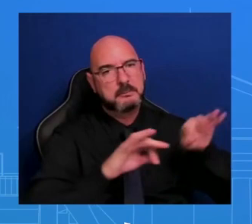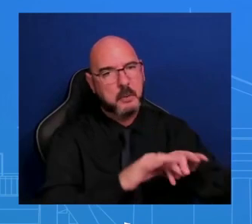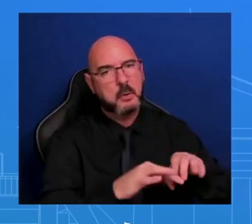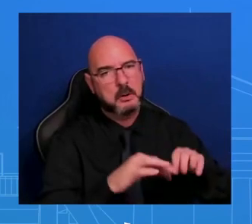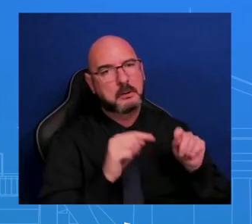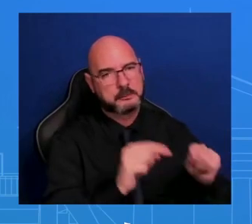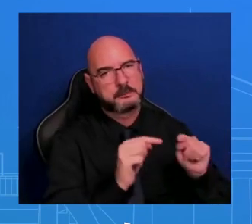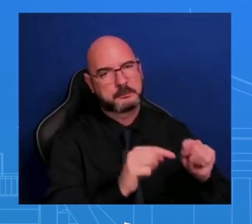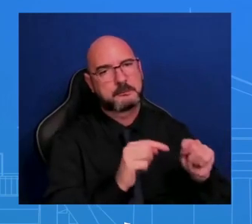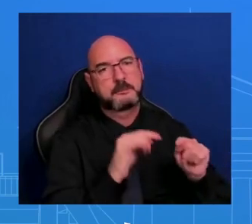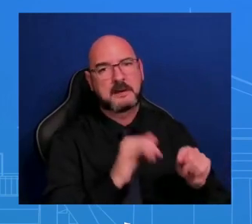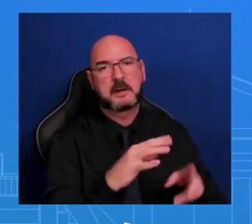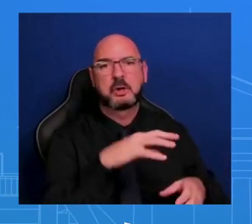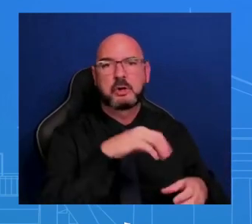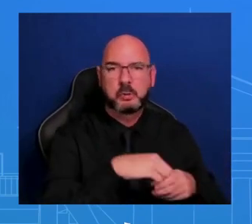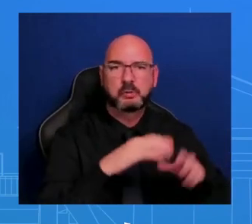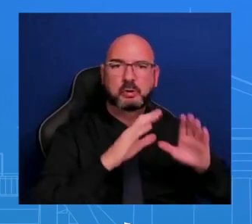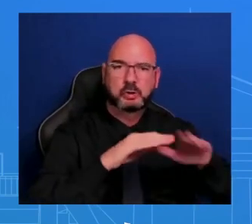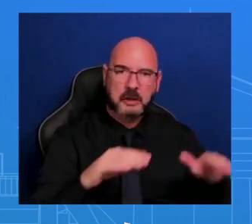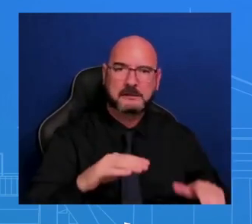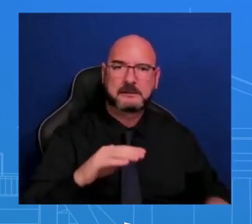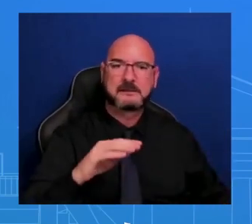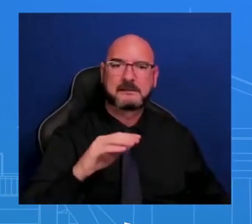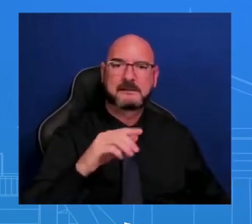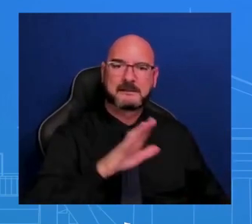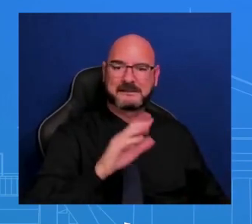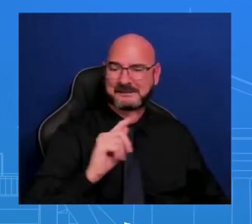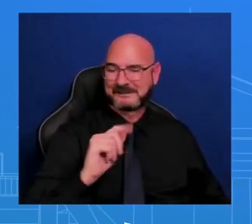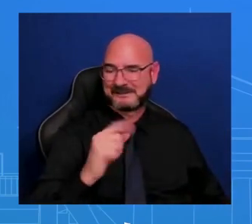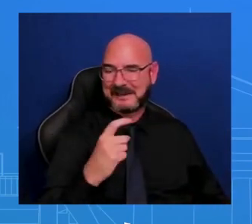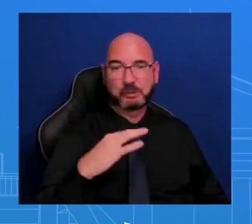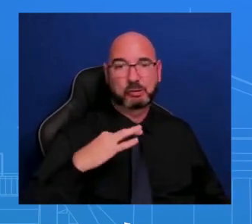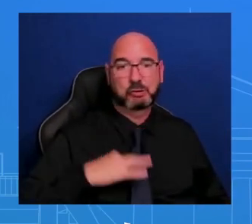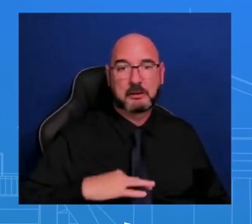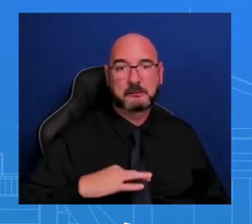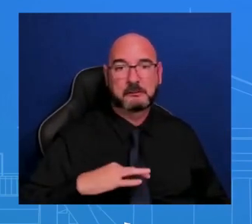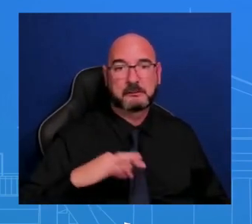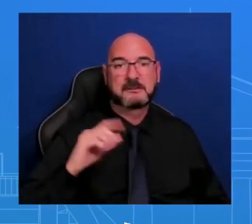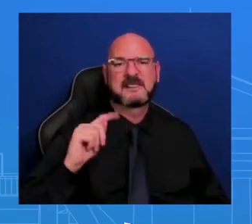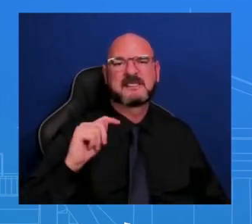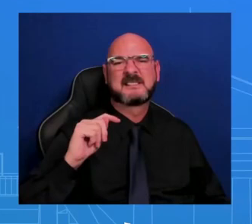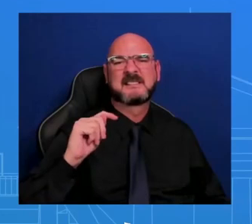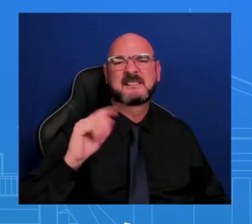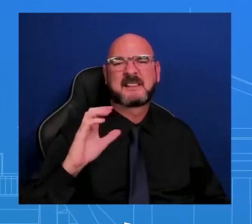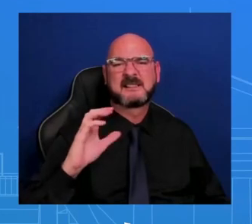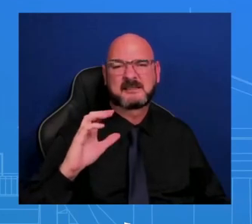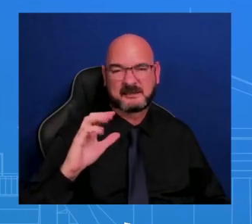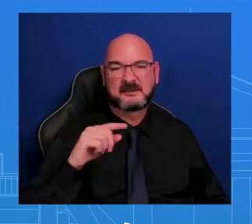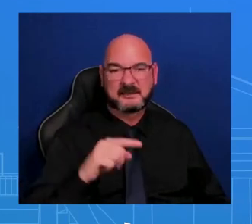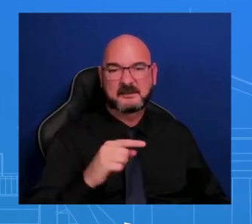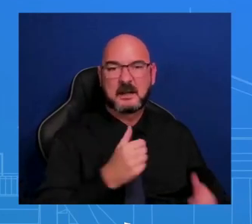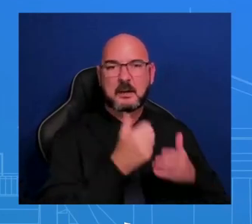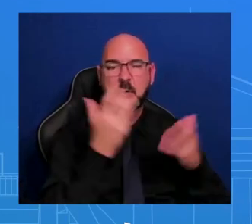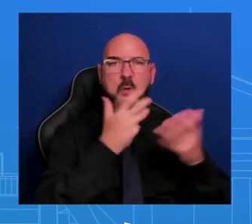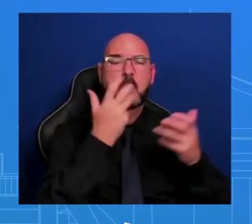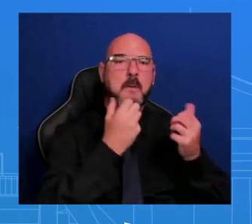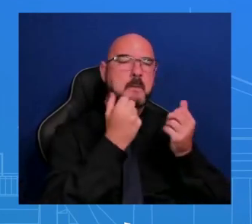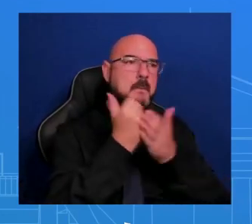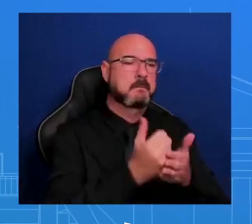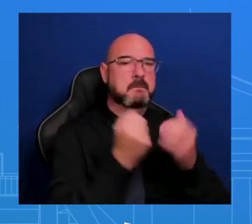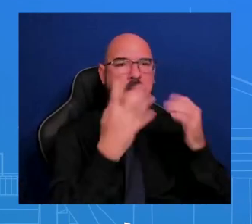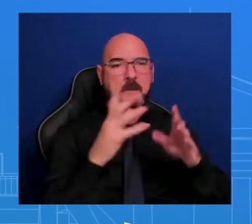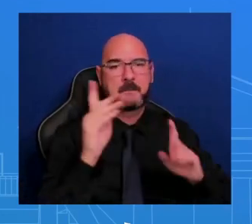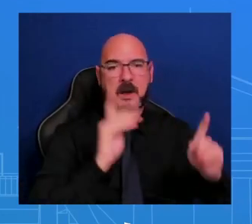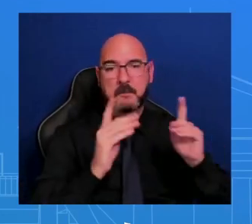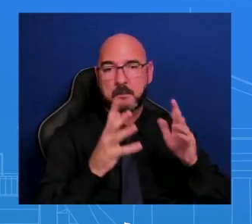across the country. And so this is something that's been part of the president's platform for some time. And so he's gonna put out his domestic